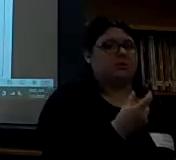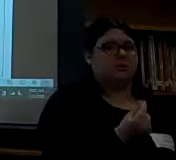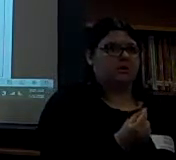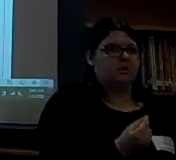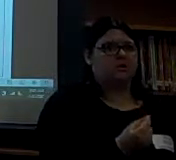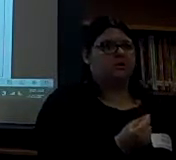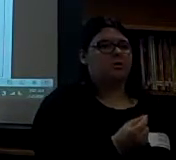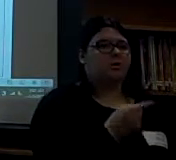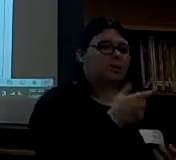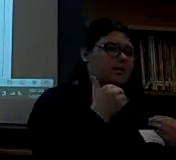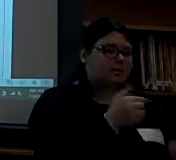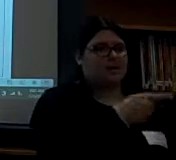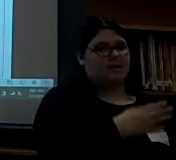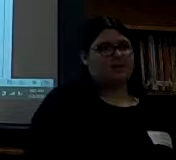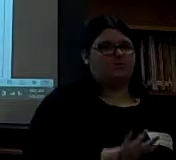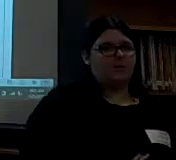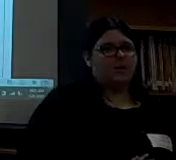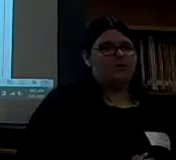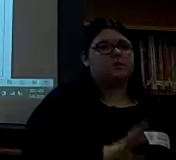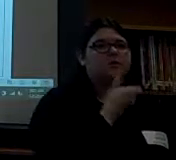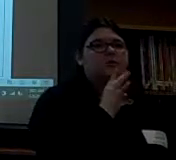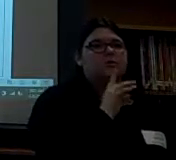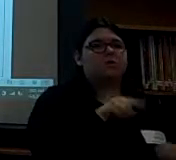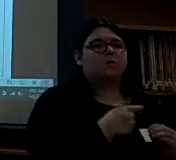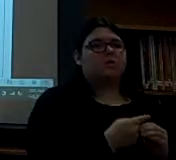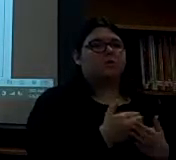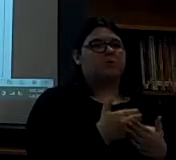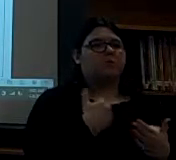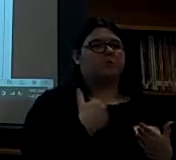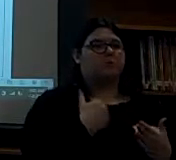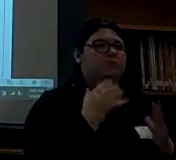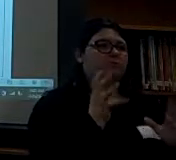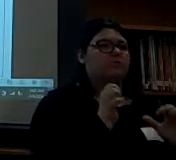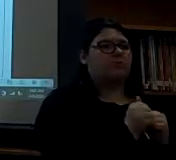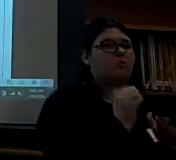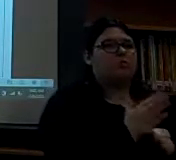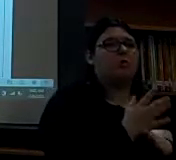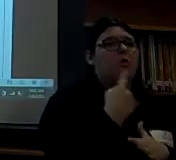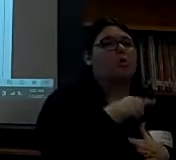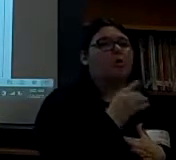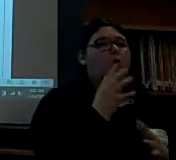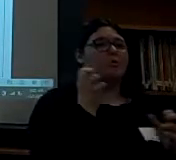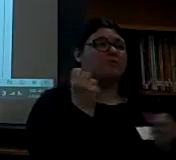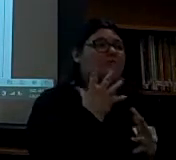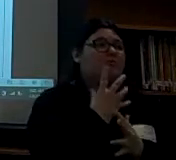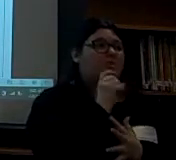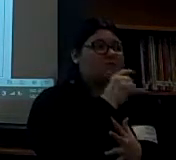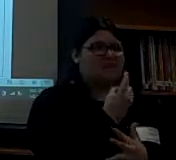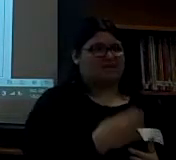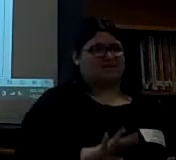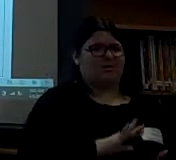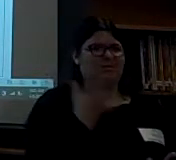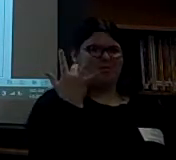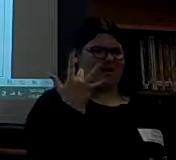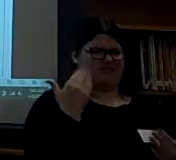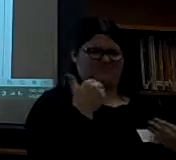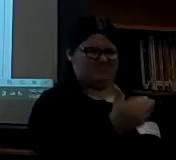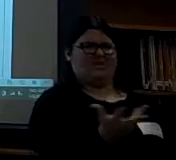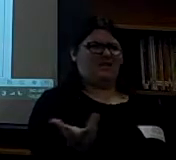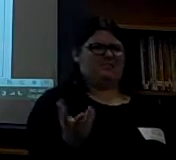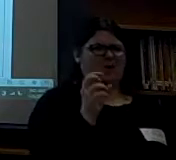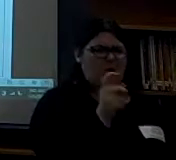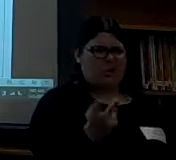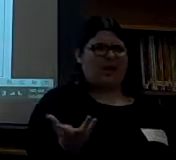We were talking about this before. I was talking about this with one of the counselors, that we are so afraid of our kids getting upset. Why? Let them get upset. It's